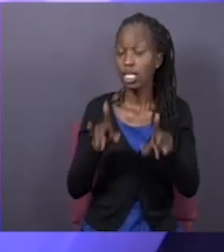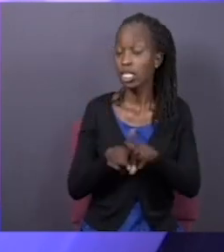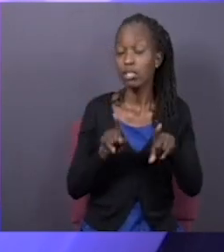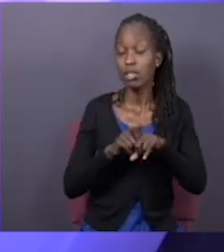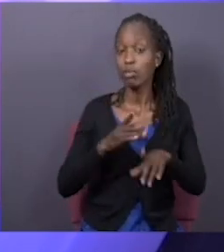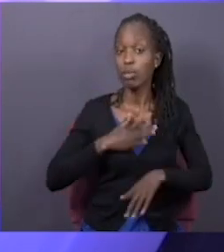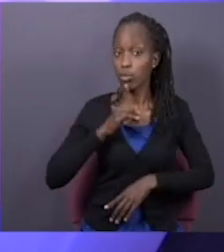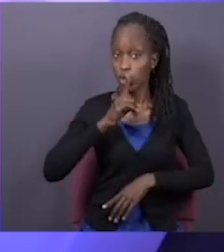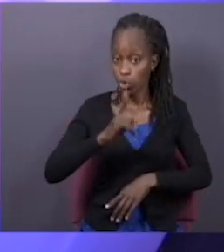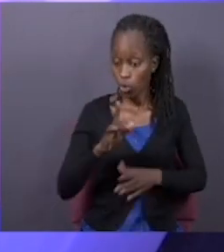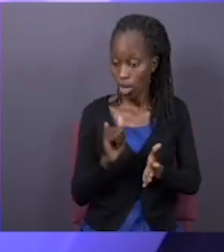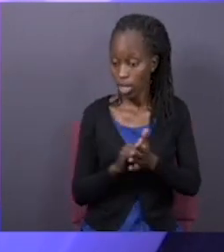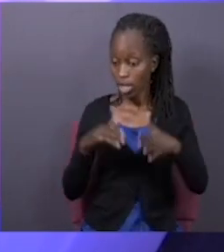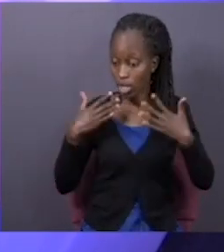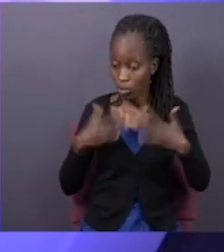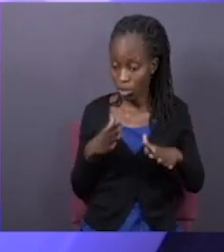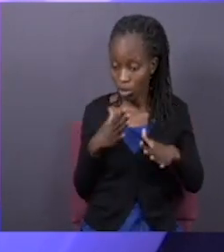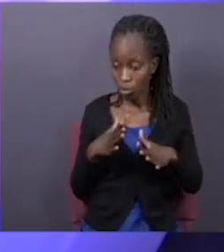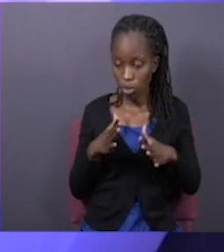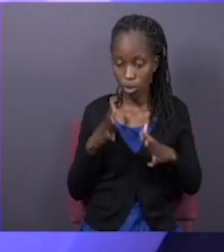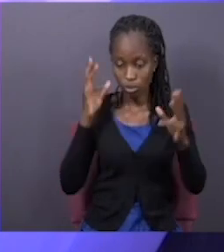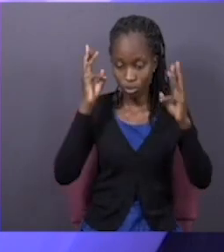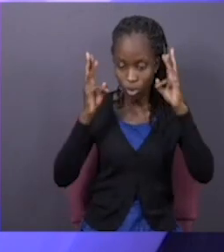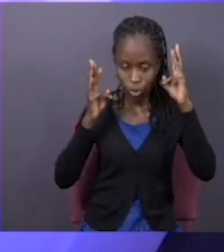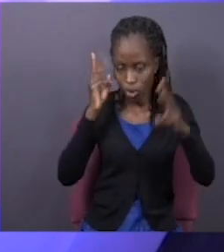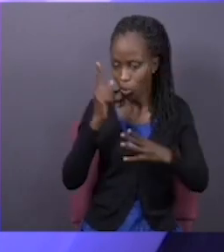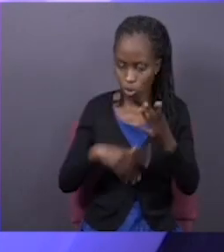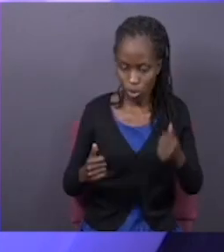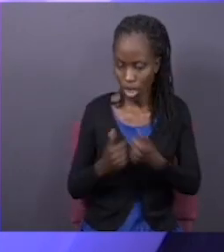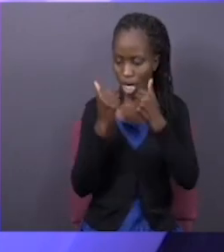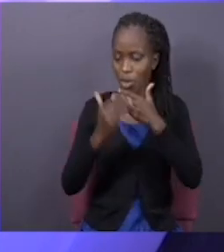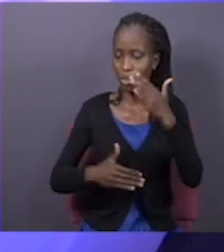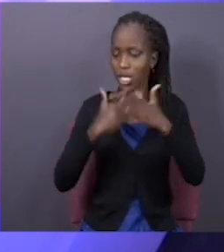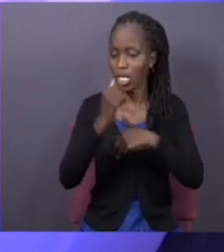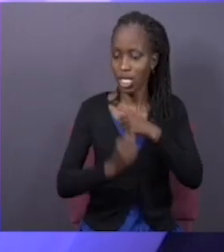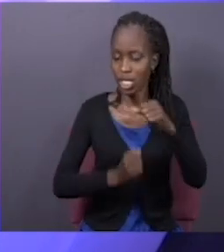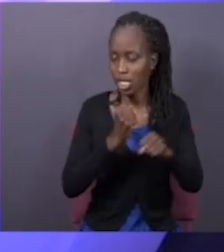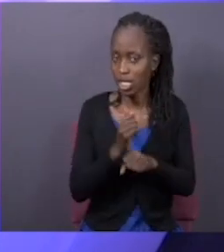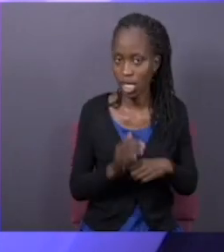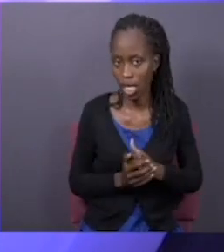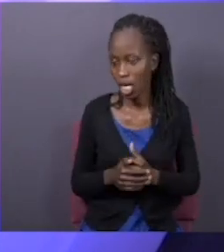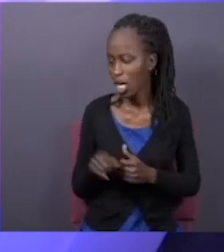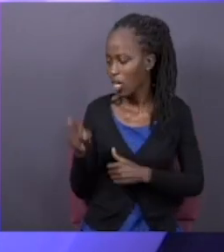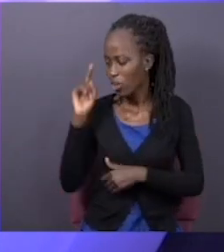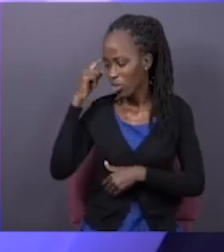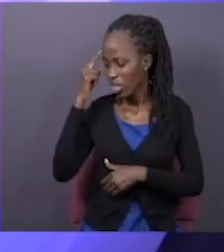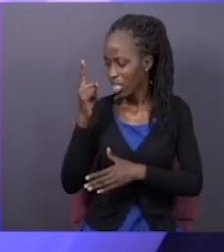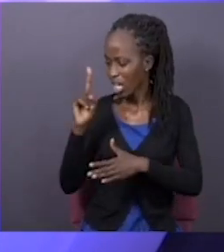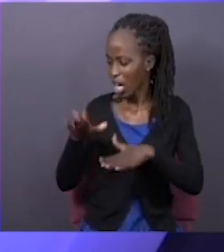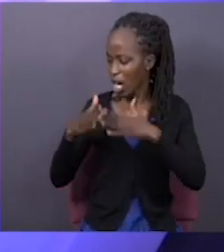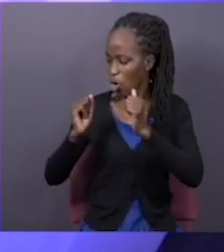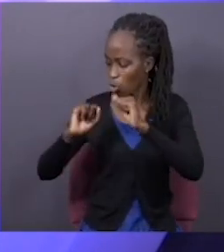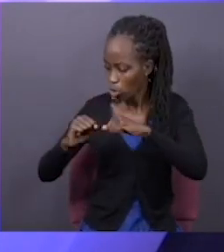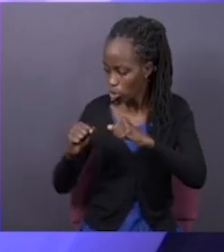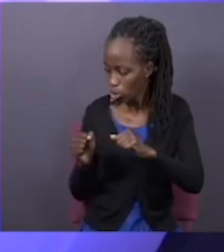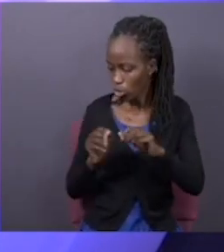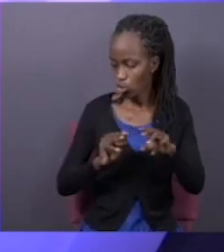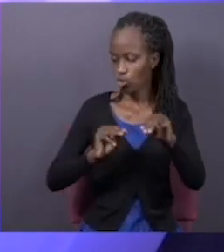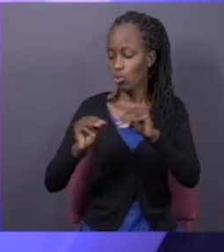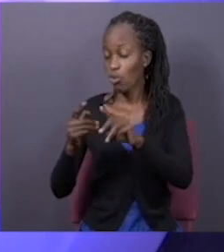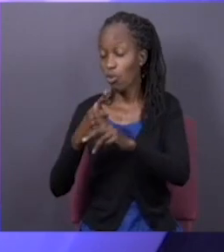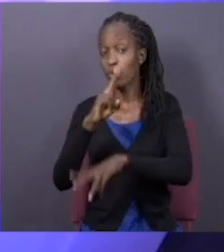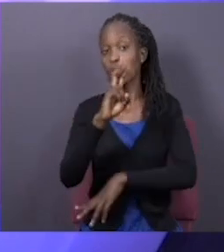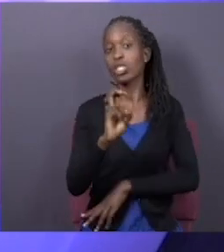people are even more anxious about the next year, 2021. How do you think it's going to be possible to move